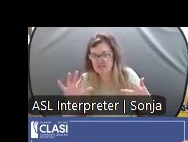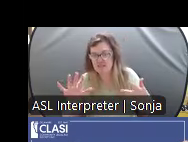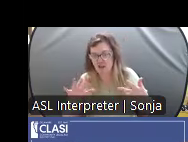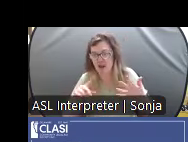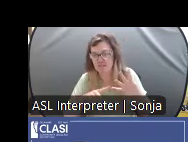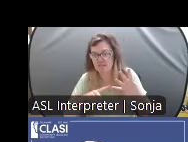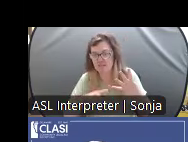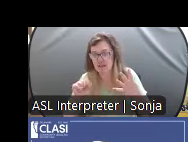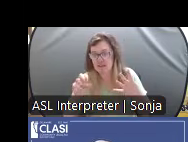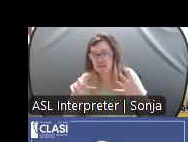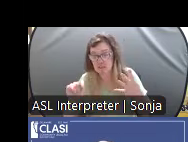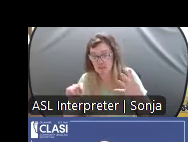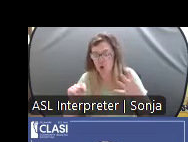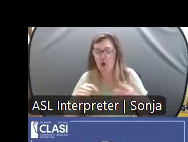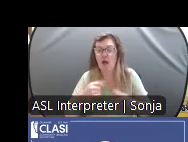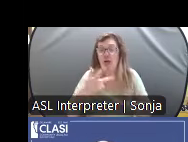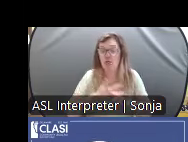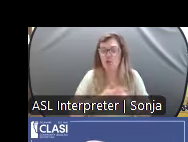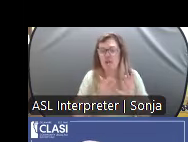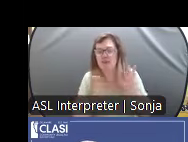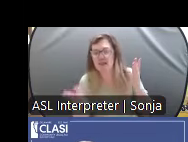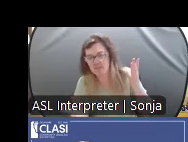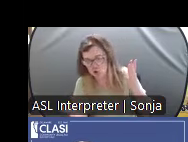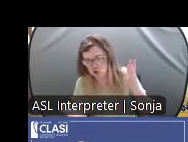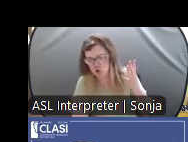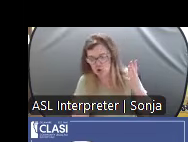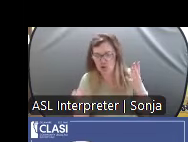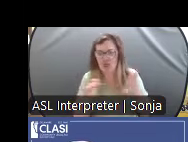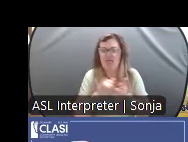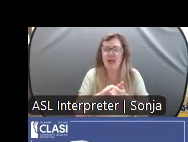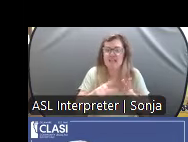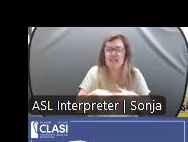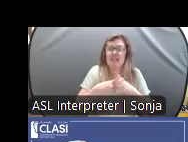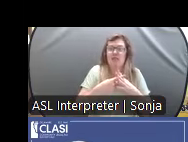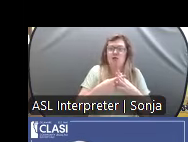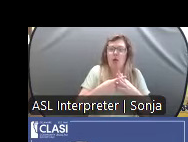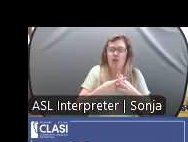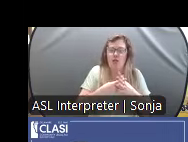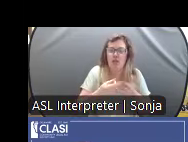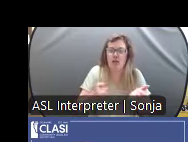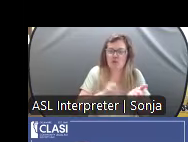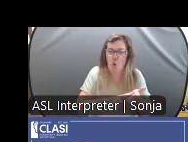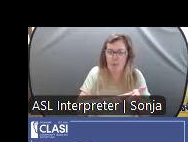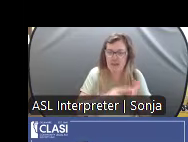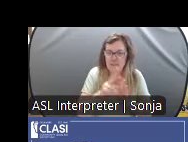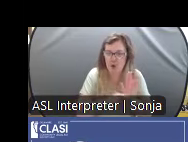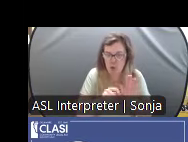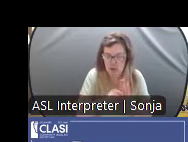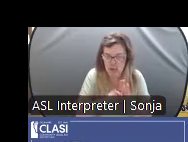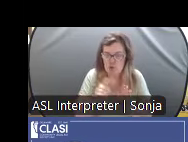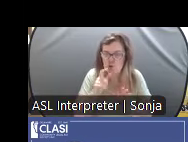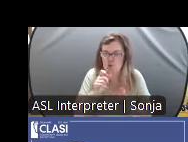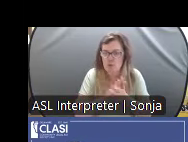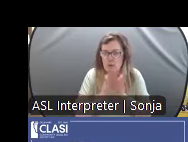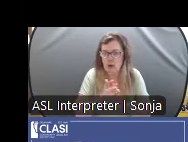turn 65. That is your initial enrollment period for people who are turning 65.